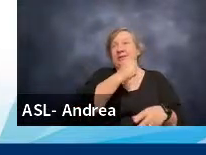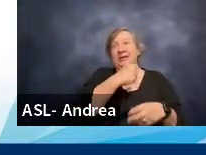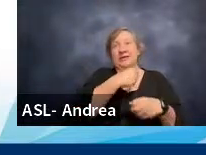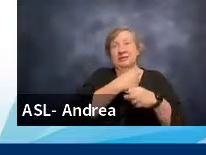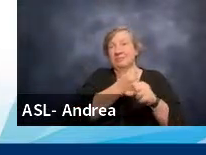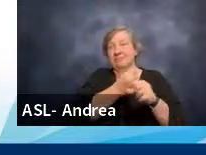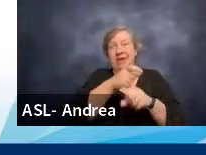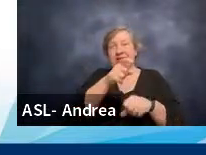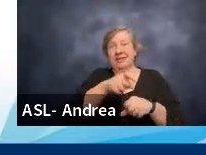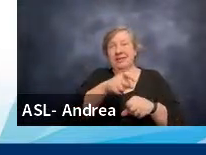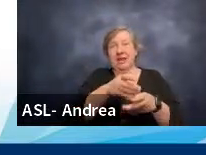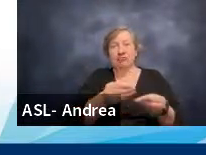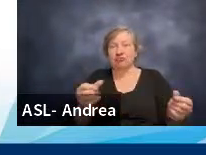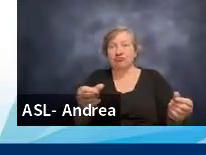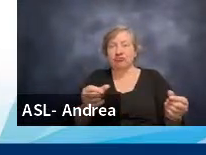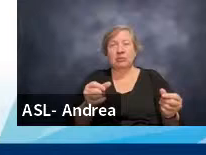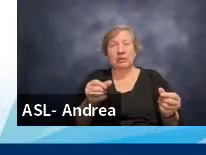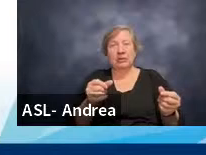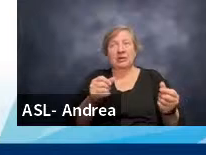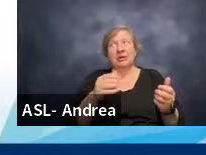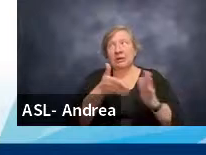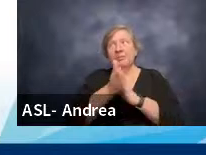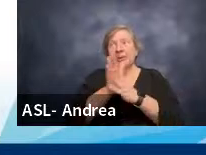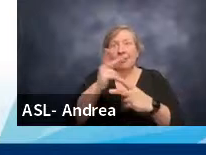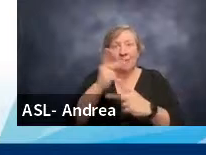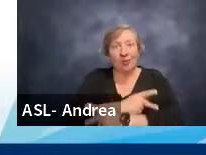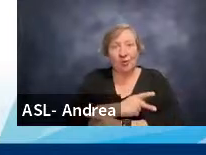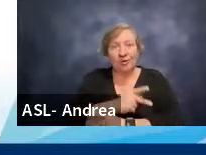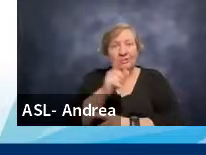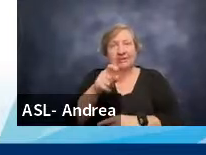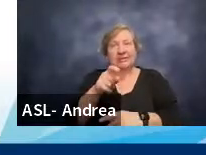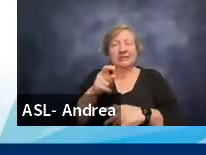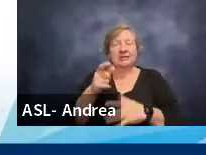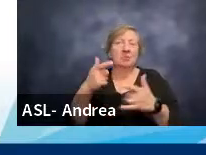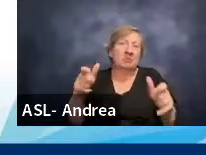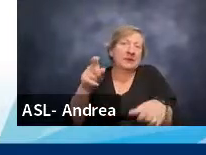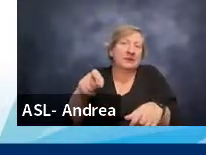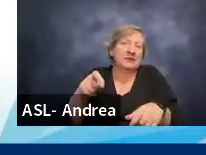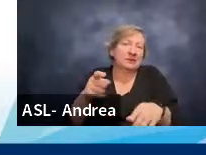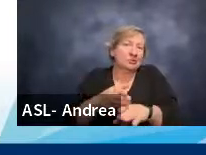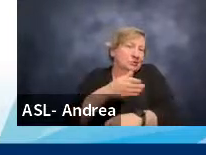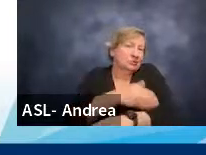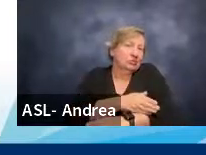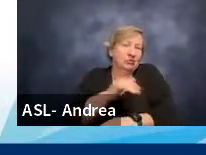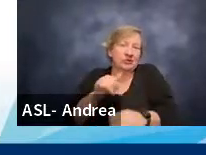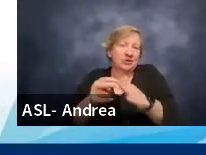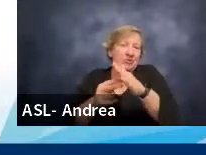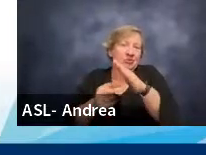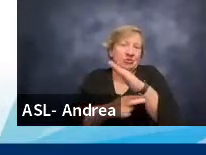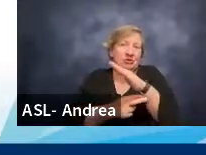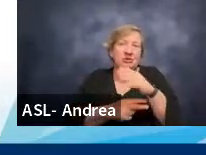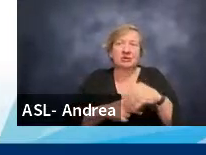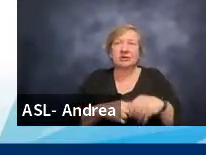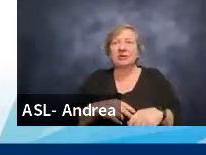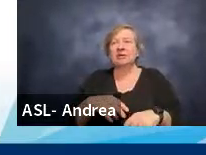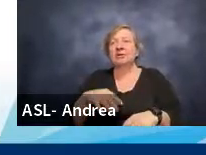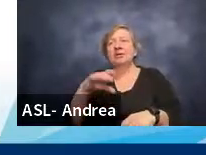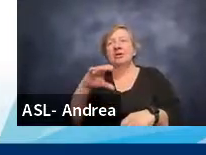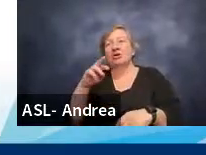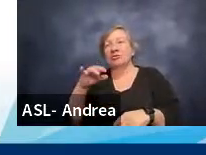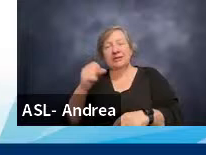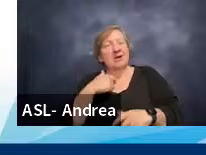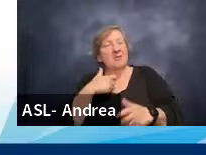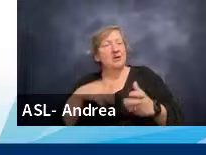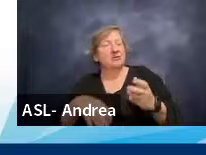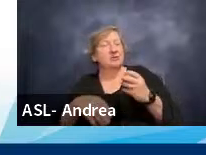so there is a great need for improvements to the bridge. And I like where you went with that, Angela. I was just going to